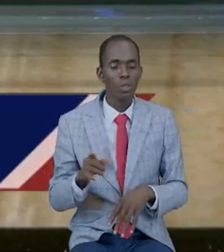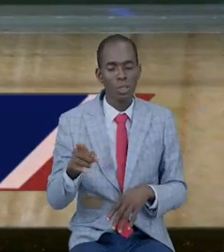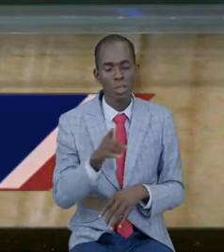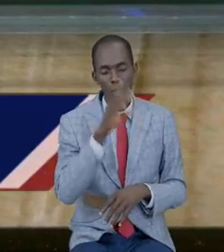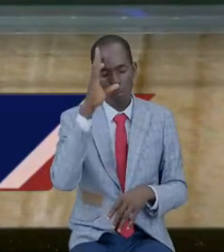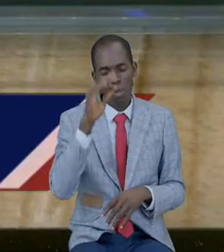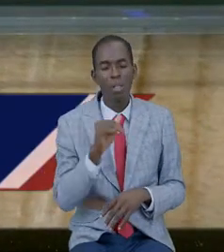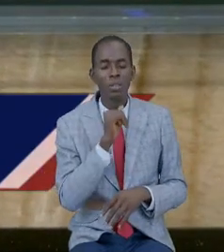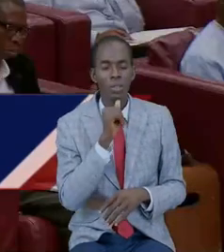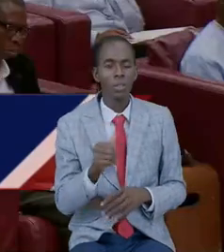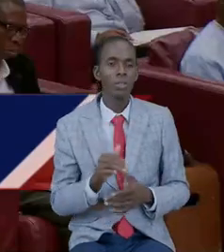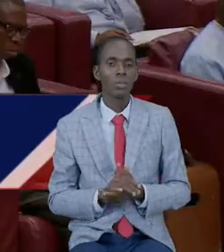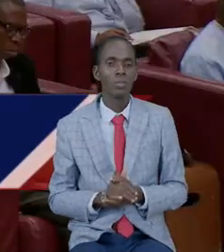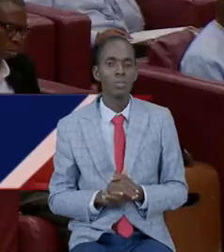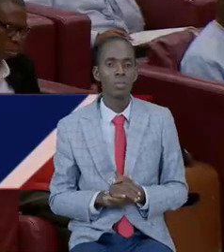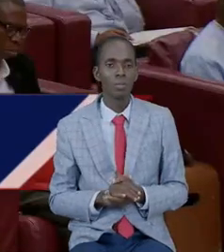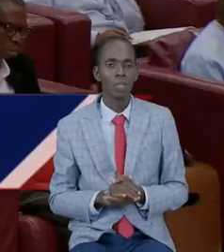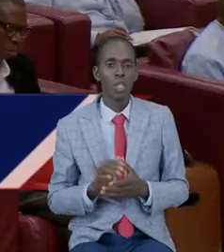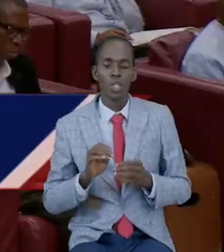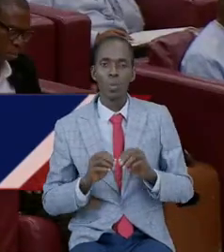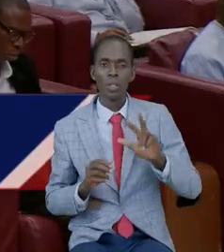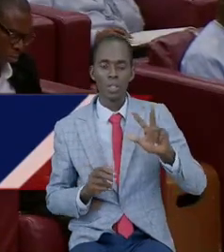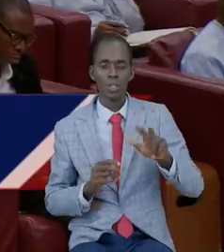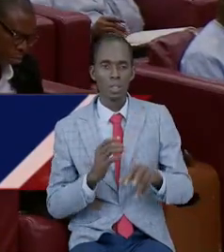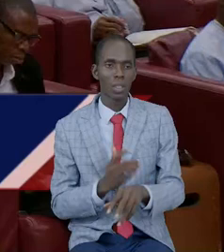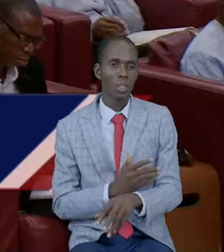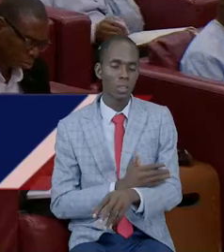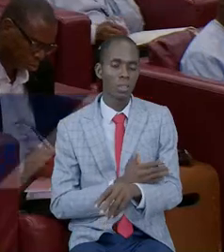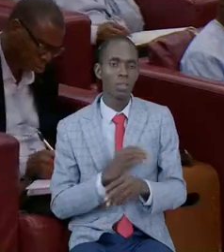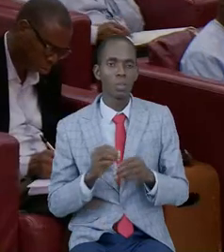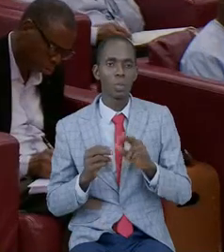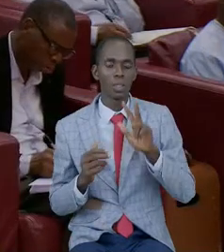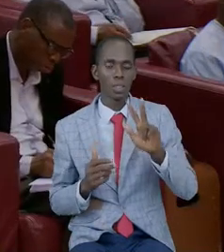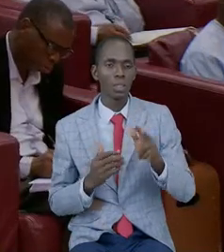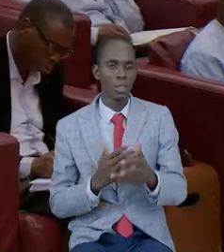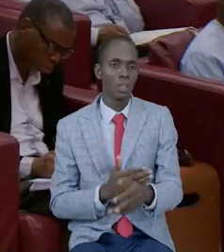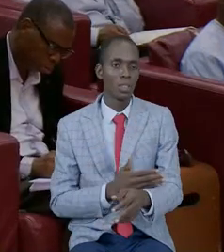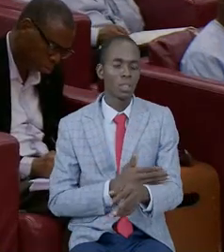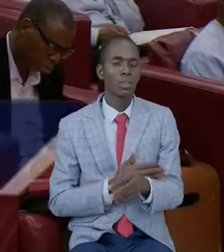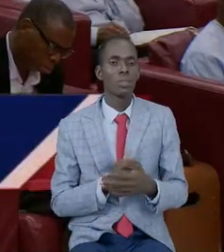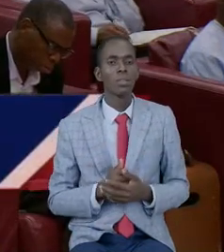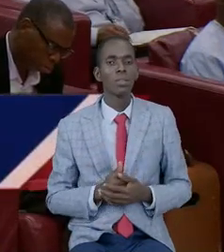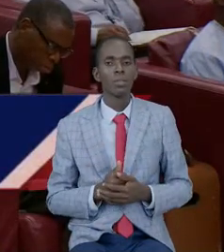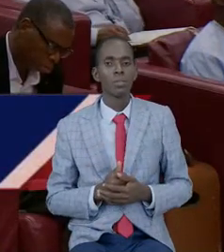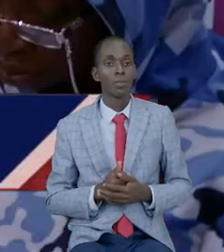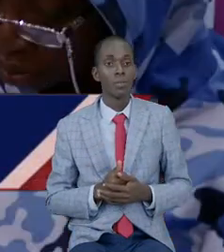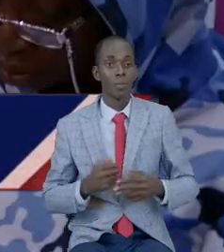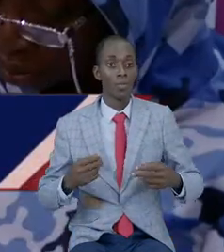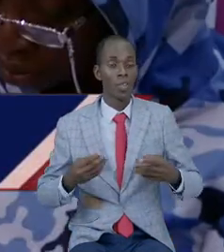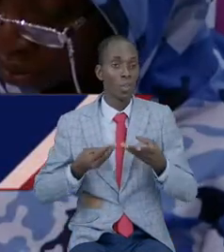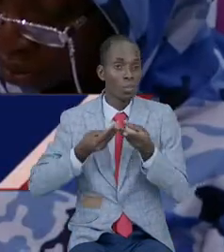him not number three here number three nourished sons